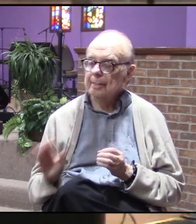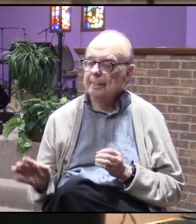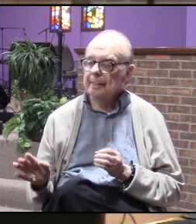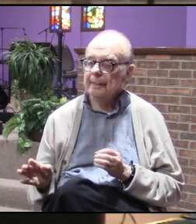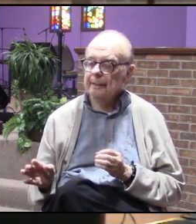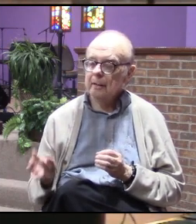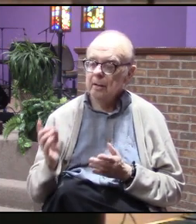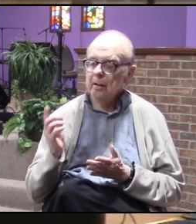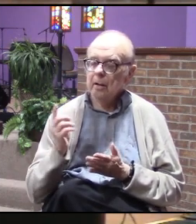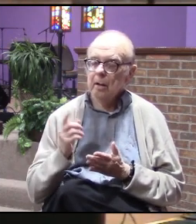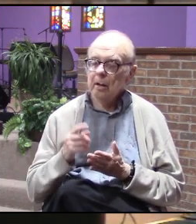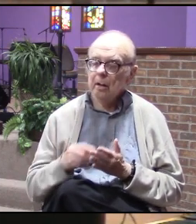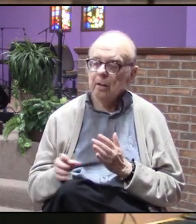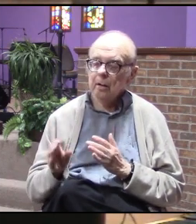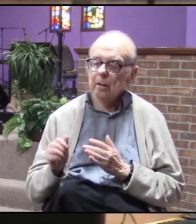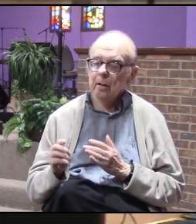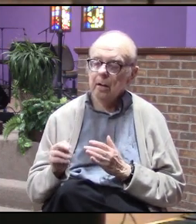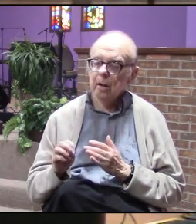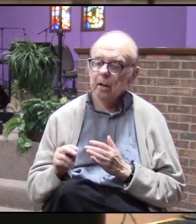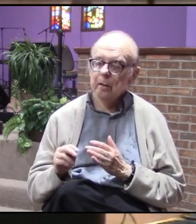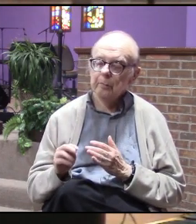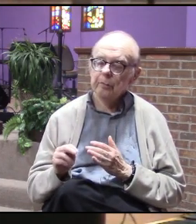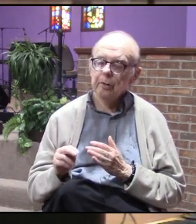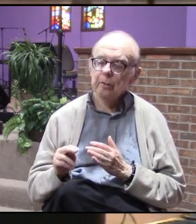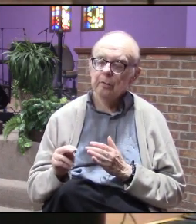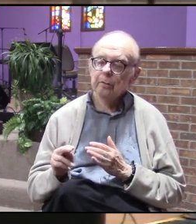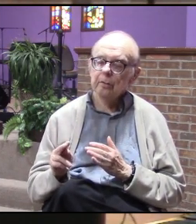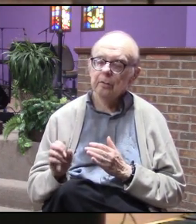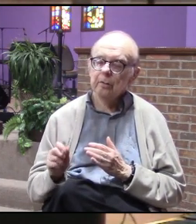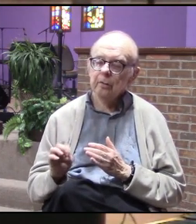children what communion is all about.